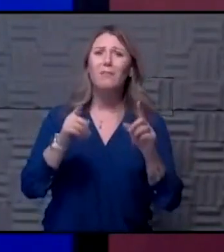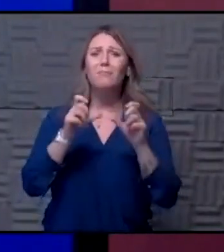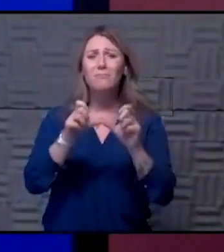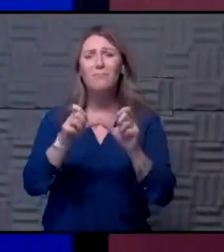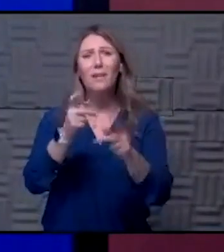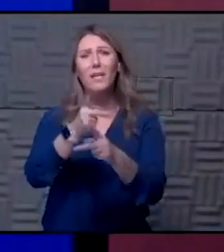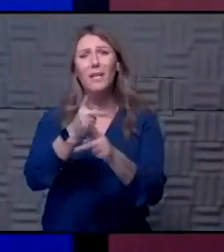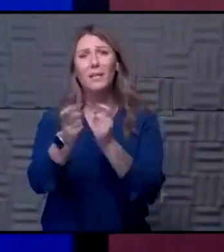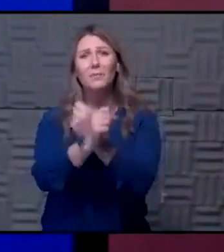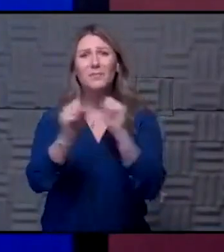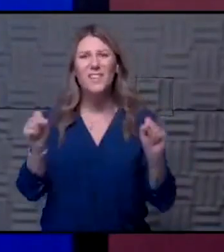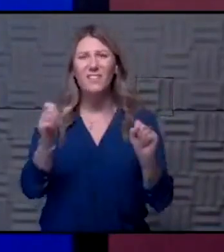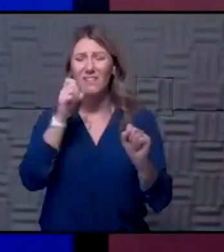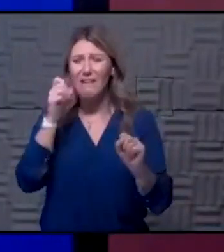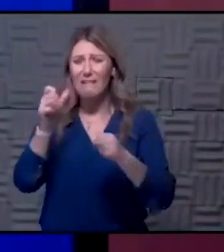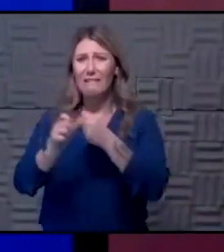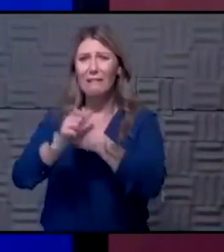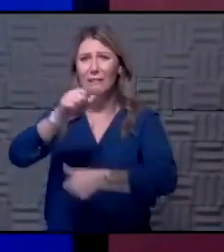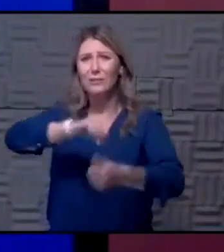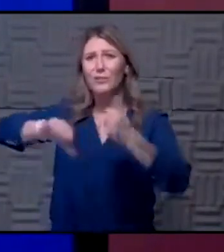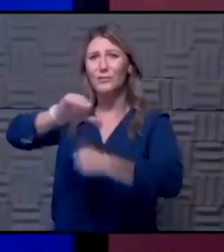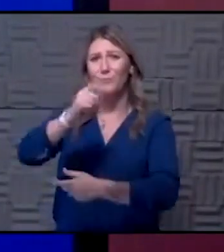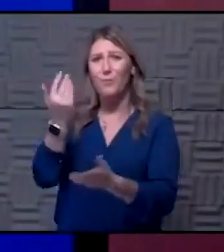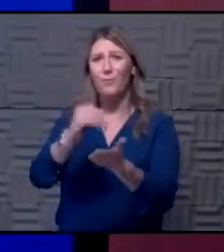to endanger each other a little too soon.